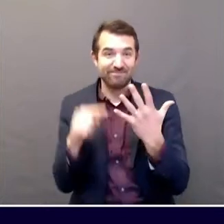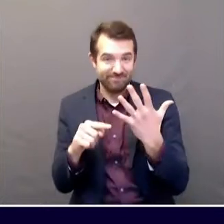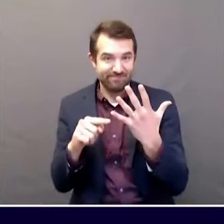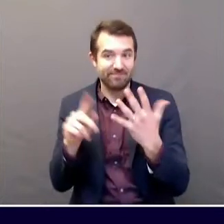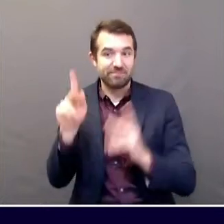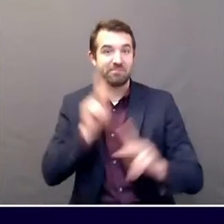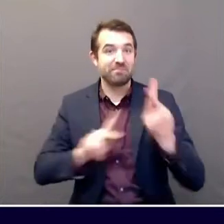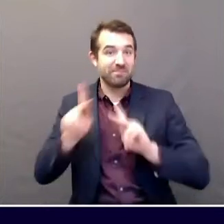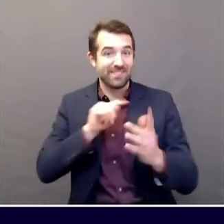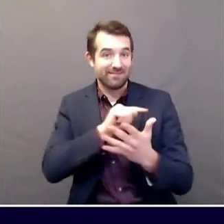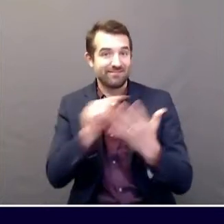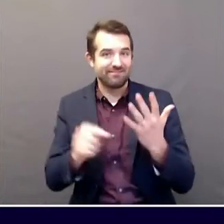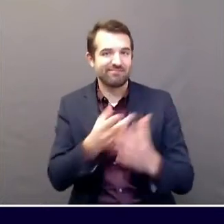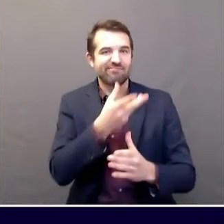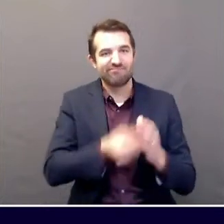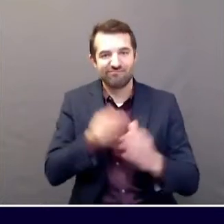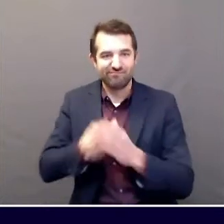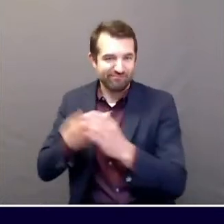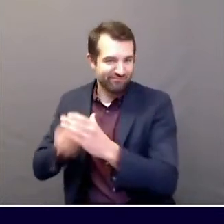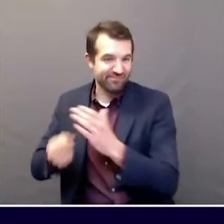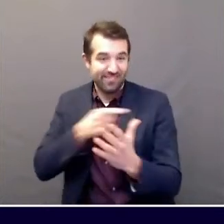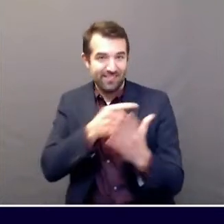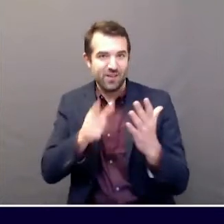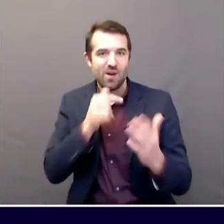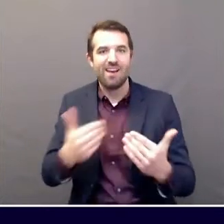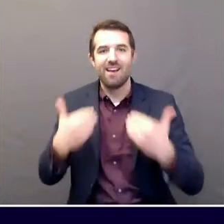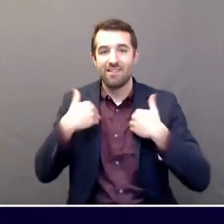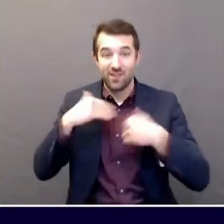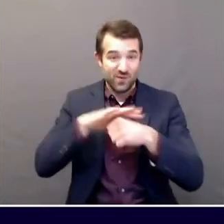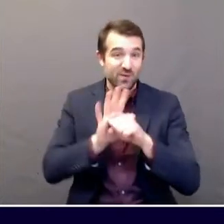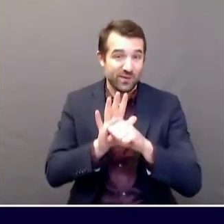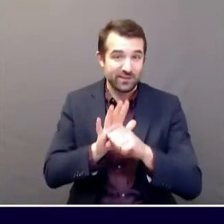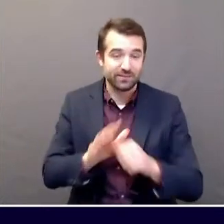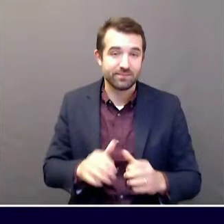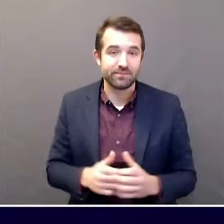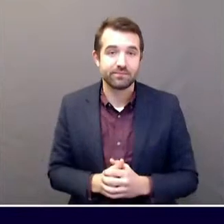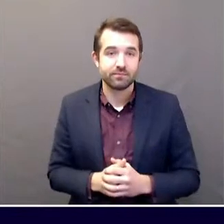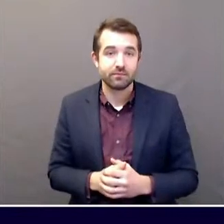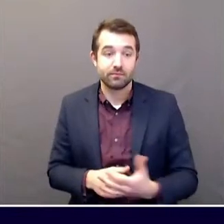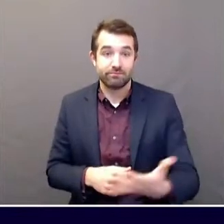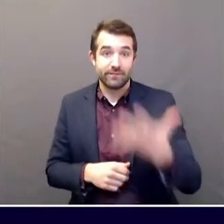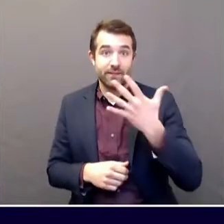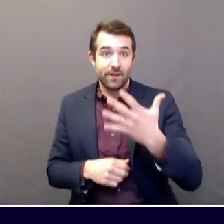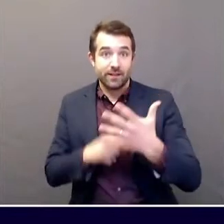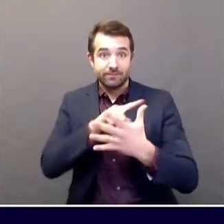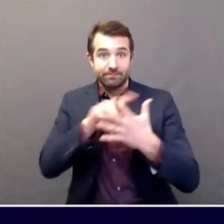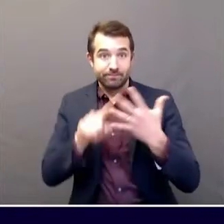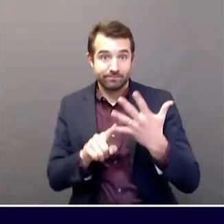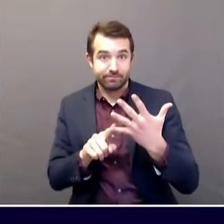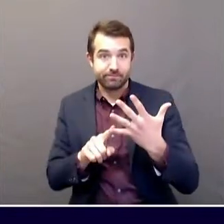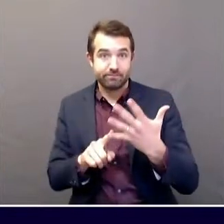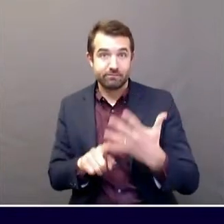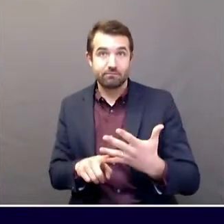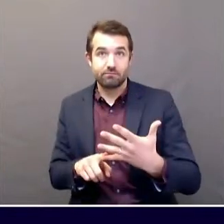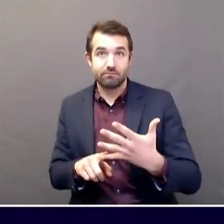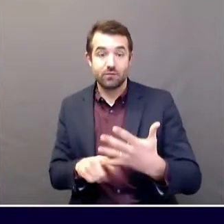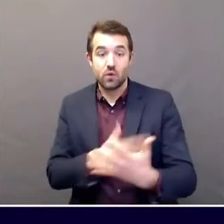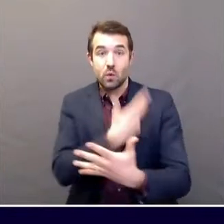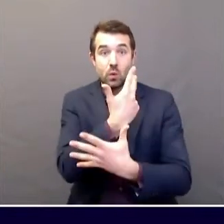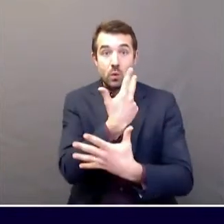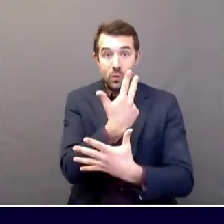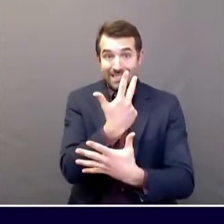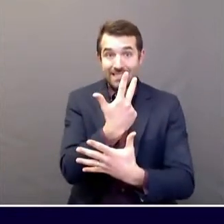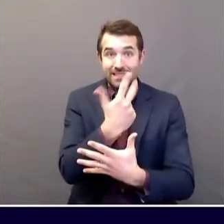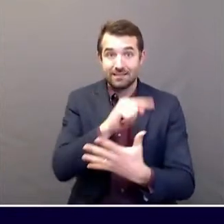died with COVID-19. The 5 additional deaths reported today include 3 residents of Cumberland County,